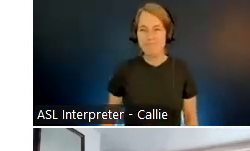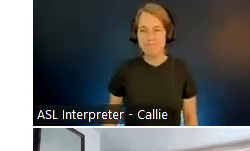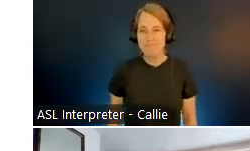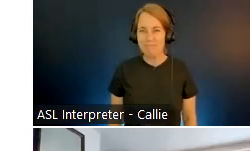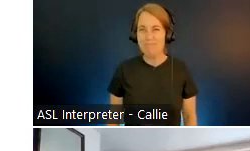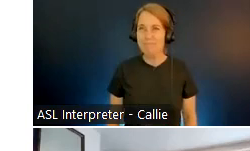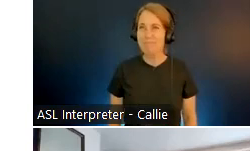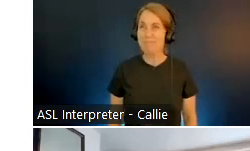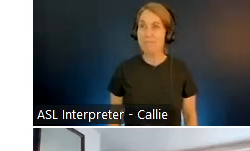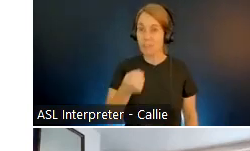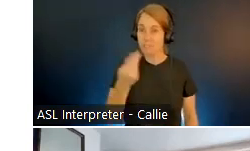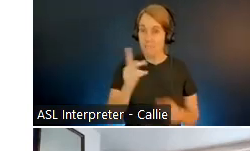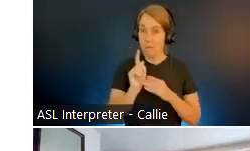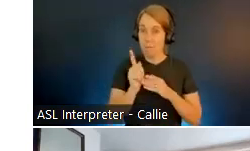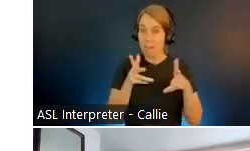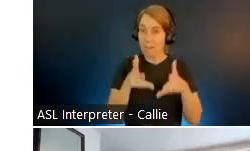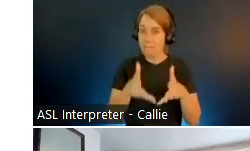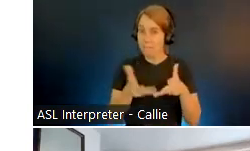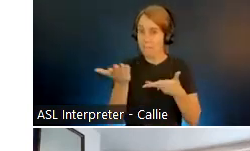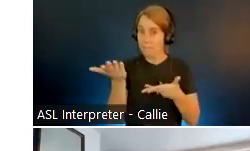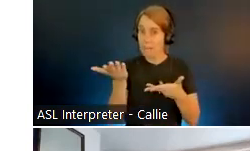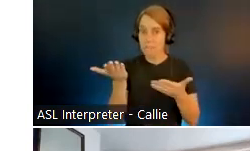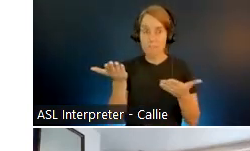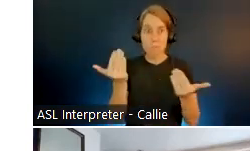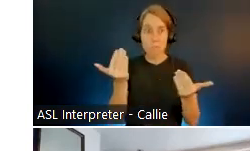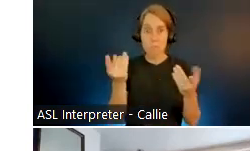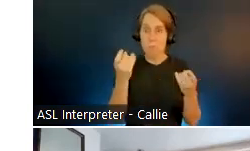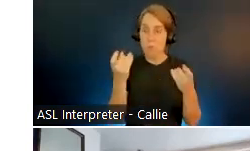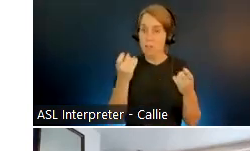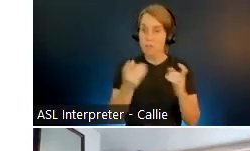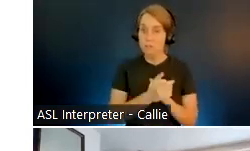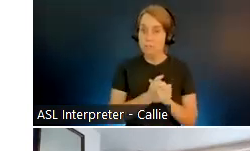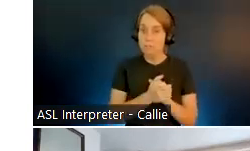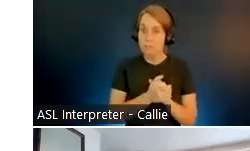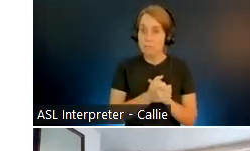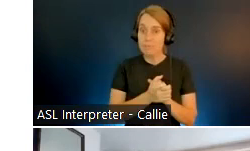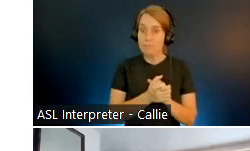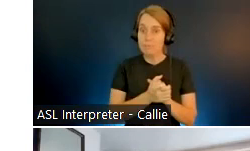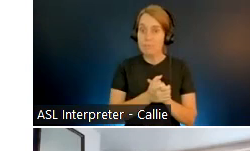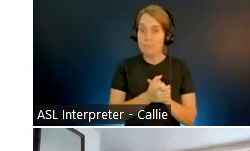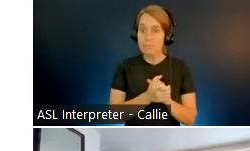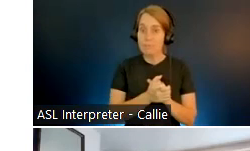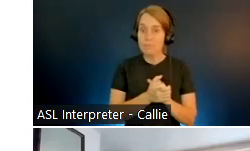more minutes left for questions. I'll give that a second.